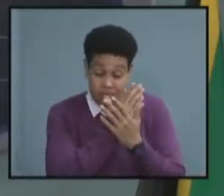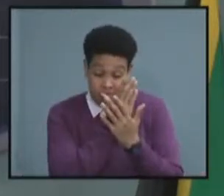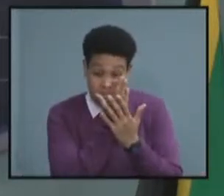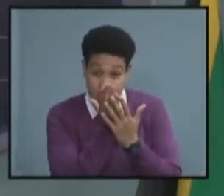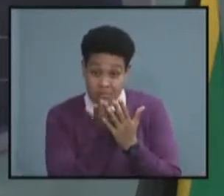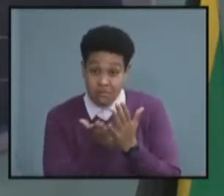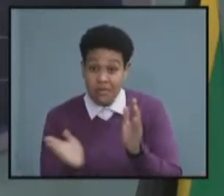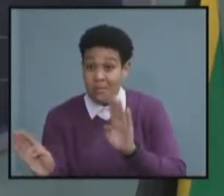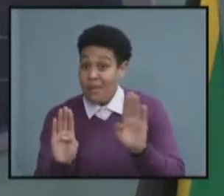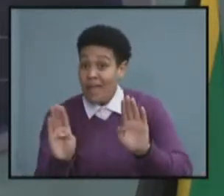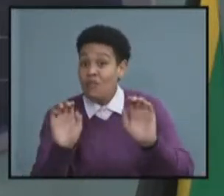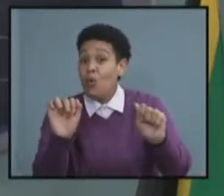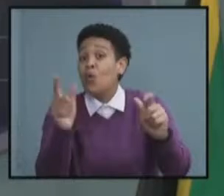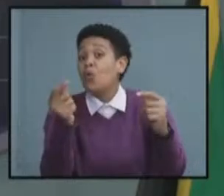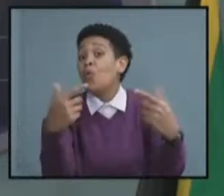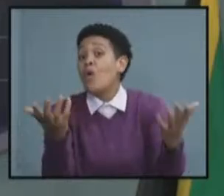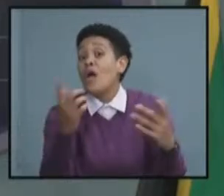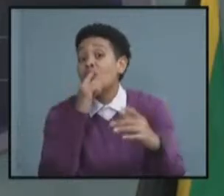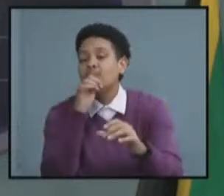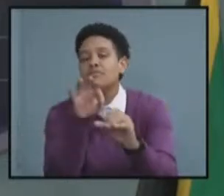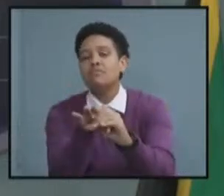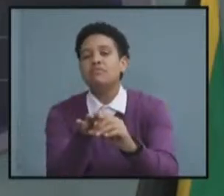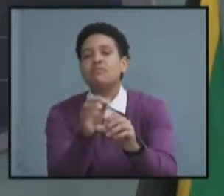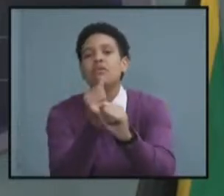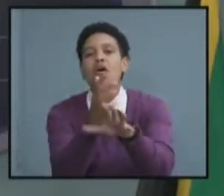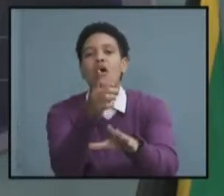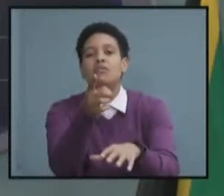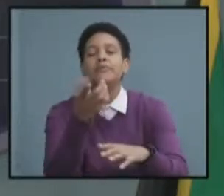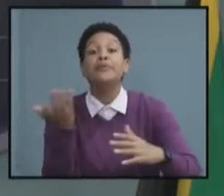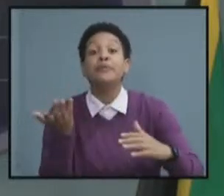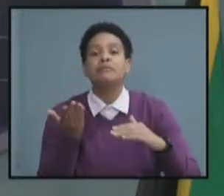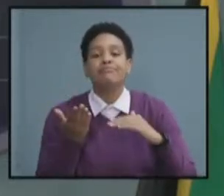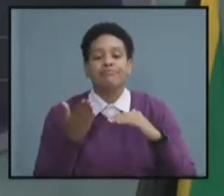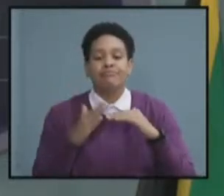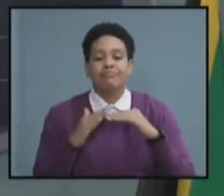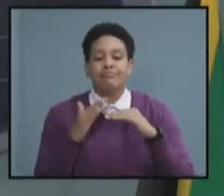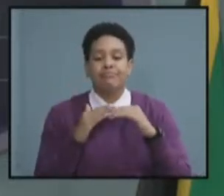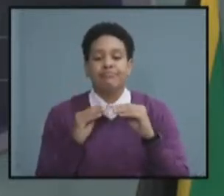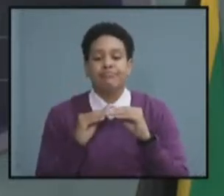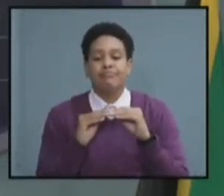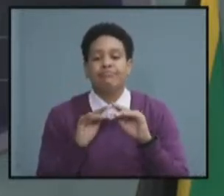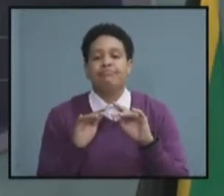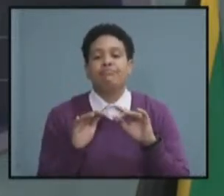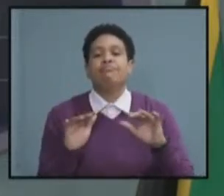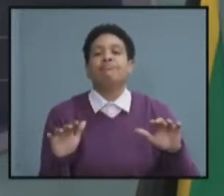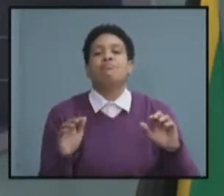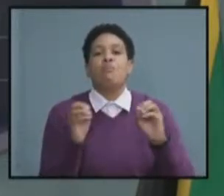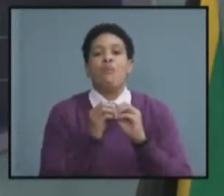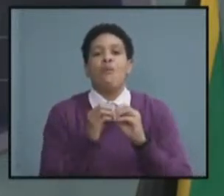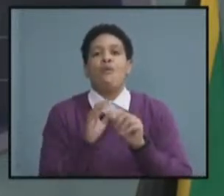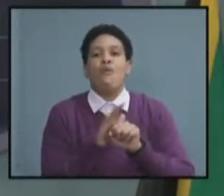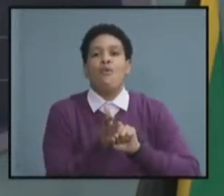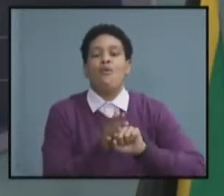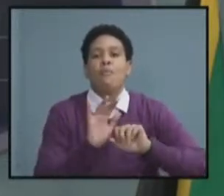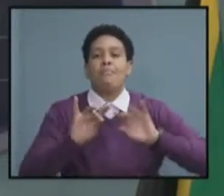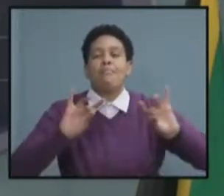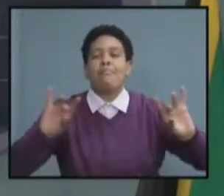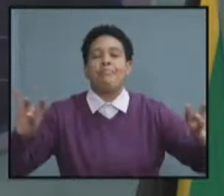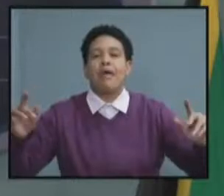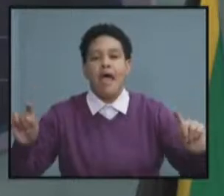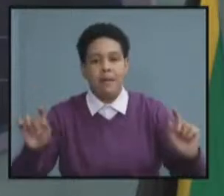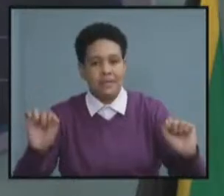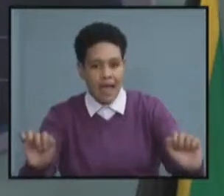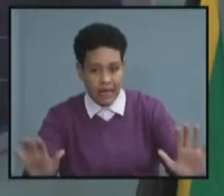behaviors could contribute to an increase in our numbers. So I use